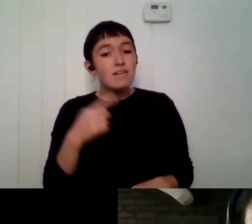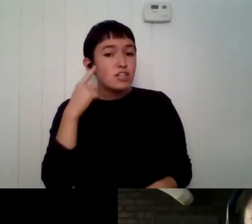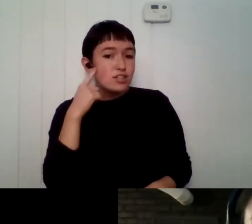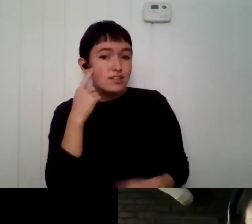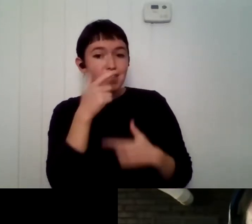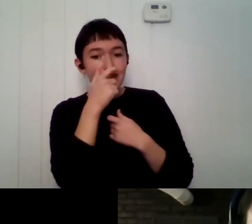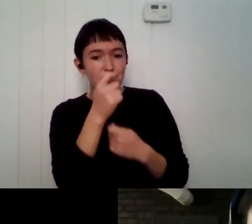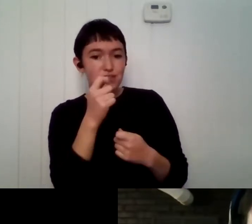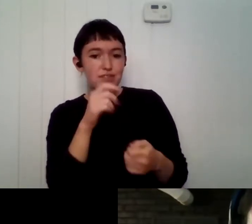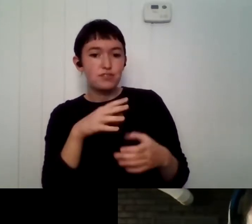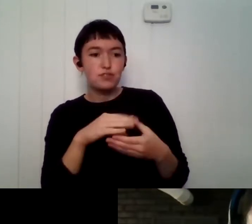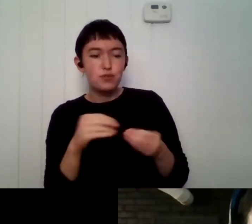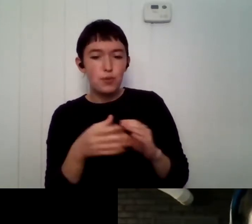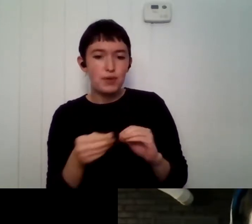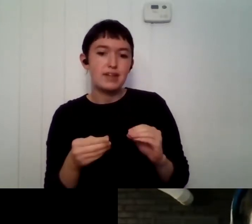certain